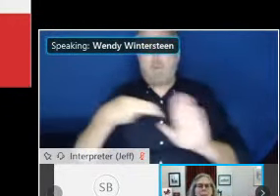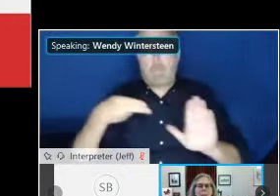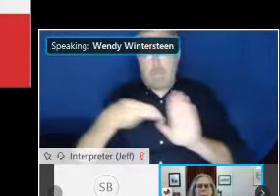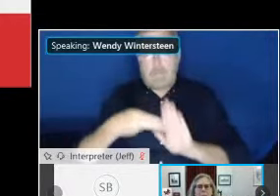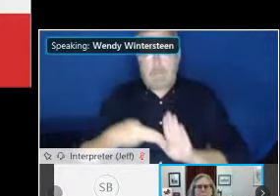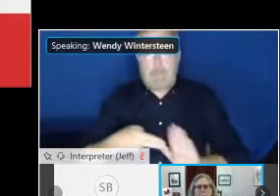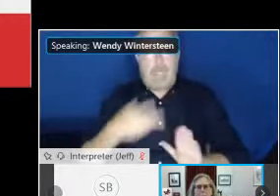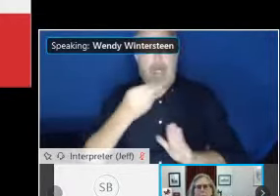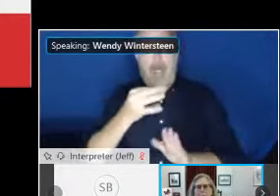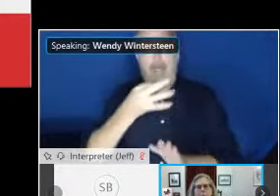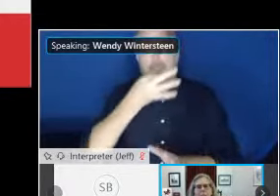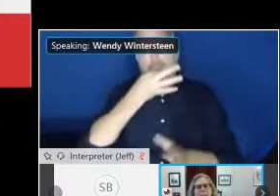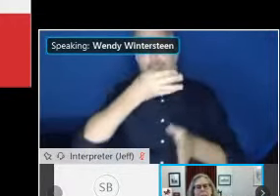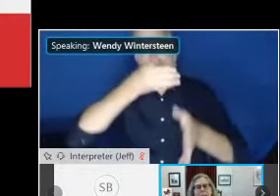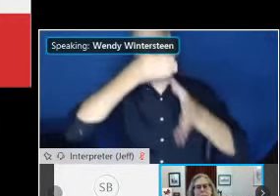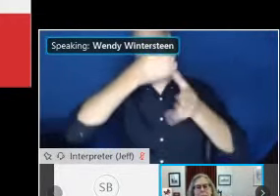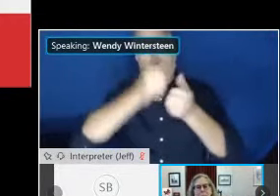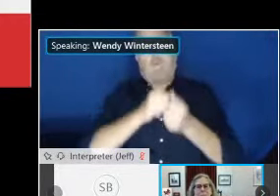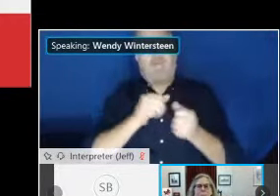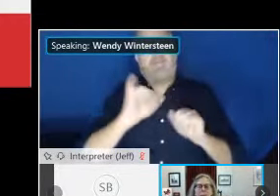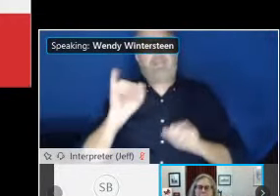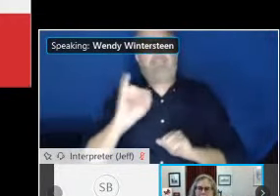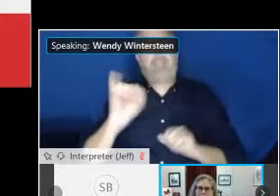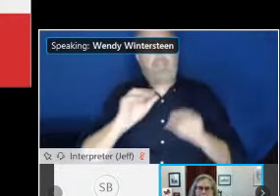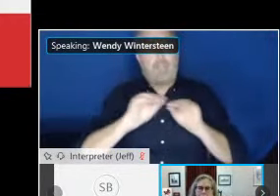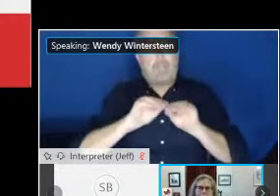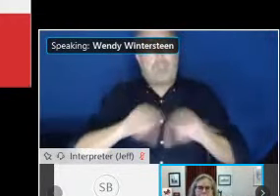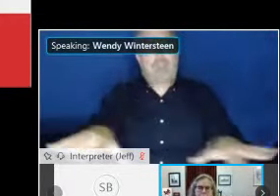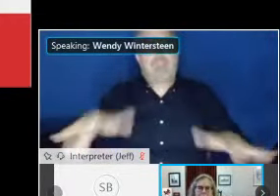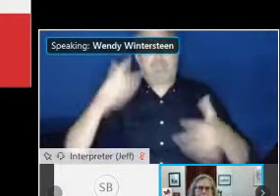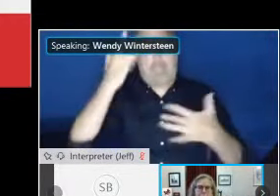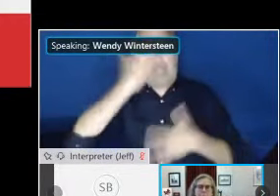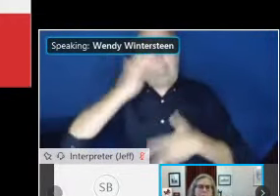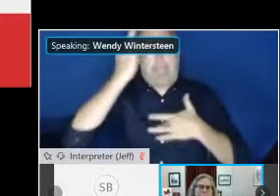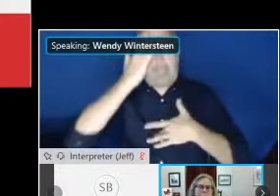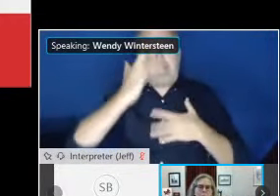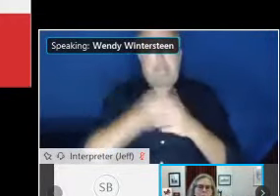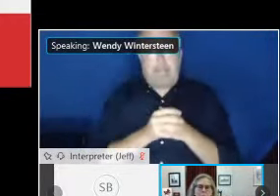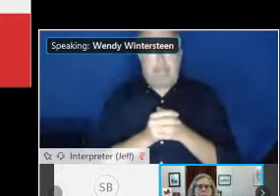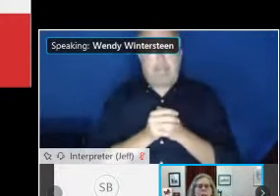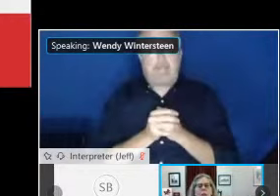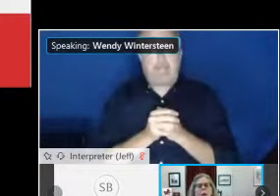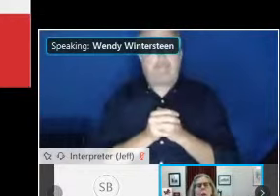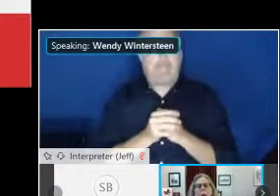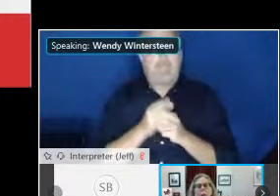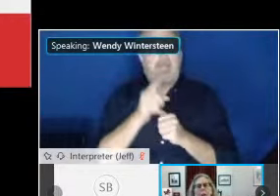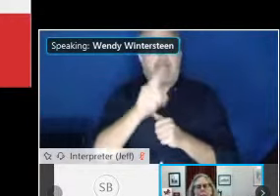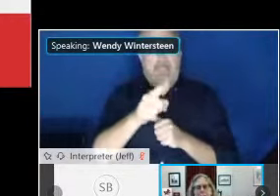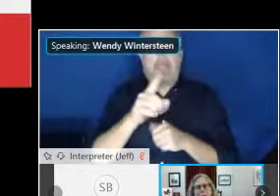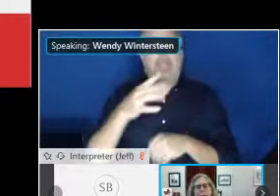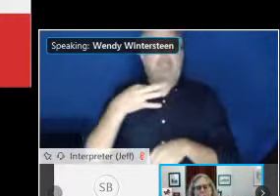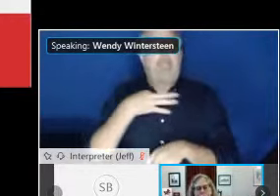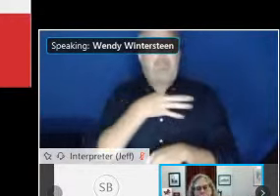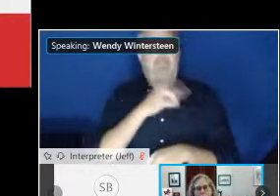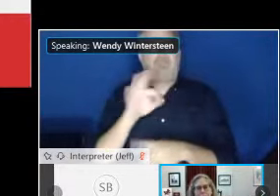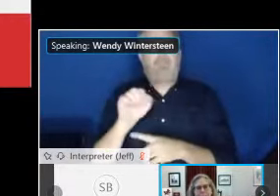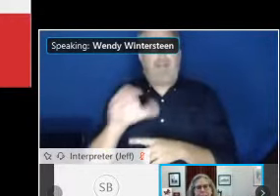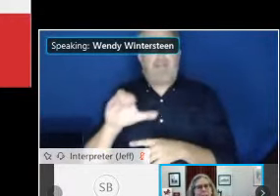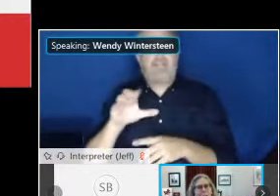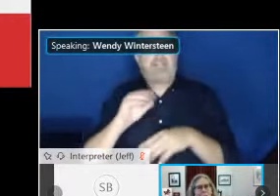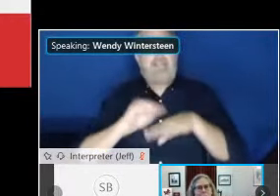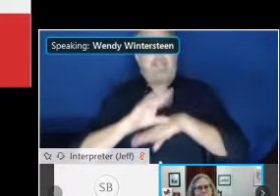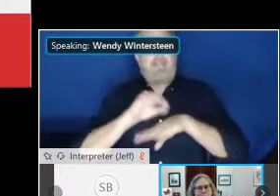and an expert on infectious disease, and he is serving as a faculty advisor to our public health